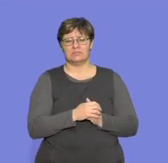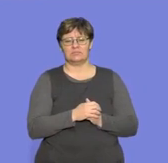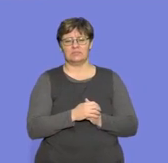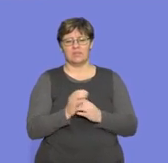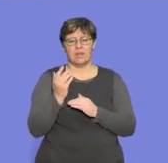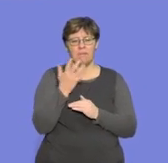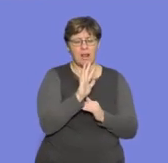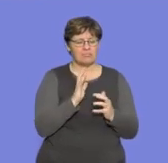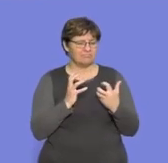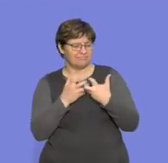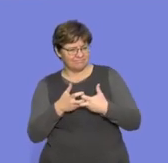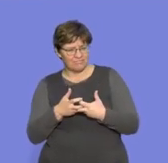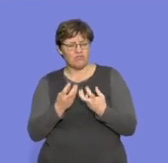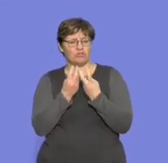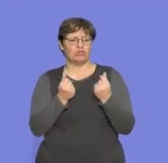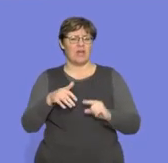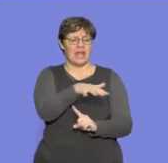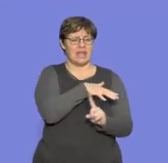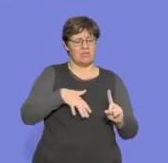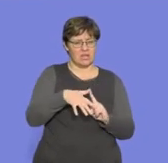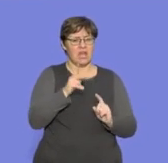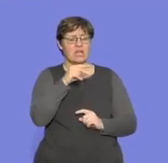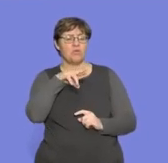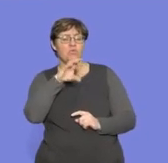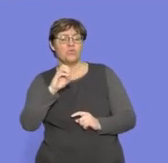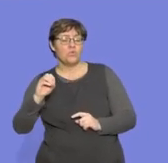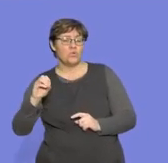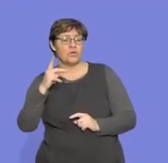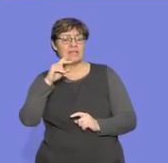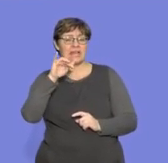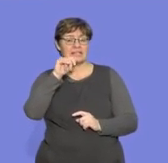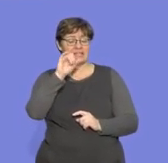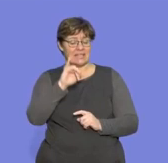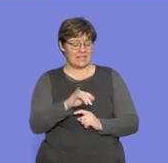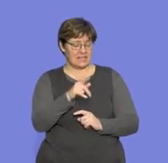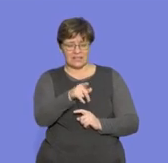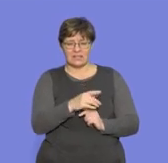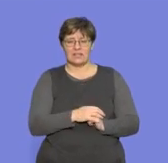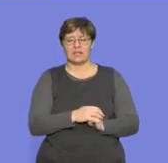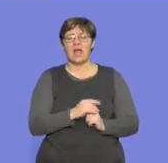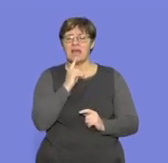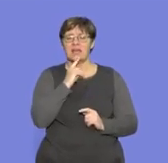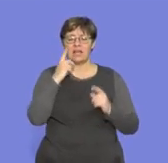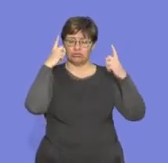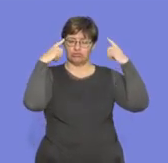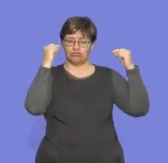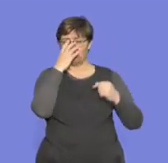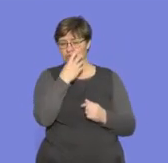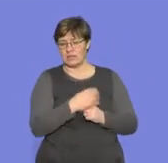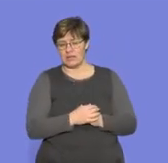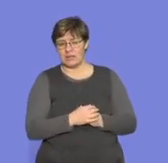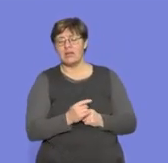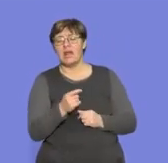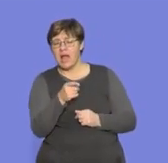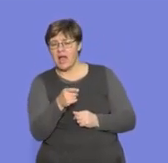that are typically adapted to dry conditions. That we're talking about. These are the karoo daisies that we're talking about. And a unique You've got your jackals, plant called and the a rock unique plants. And these are plant called